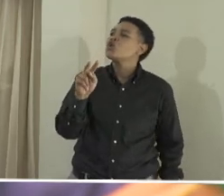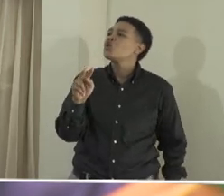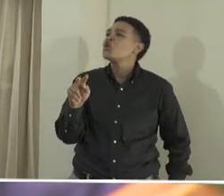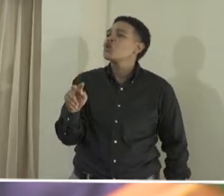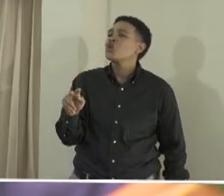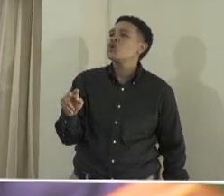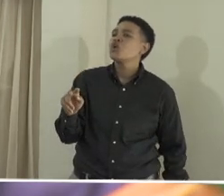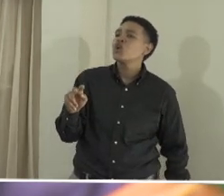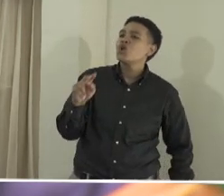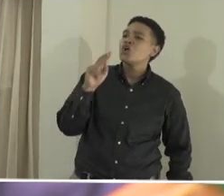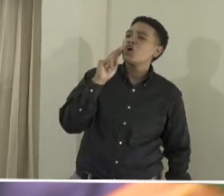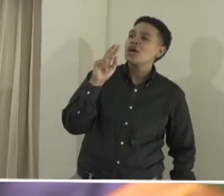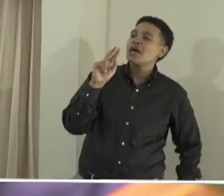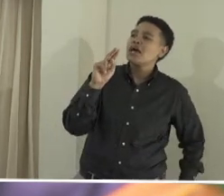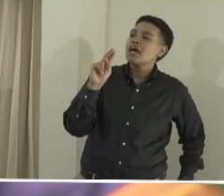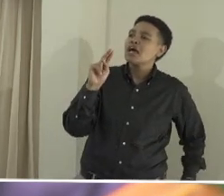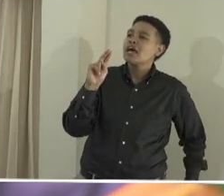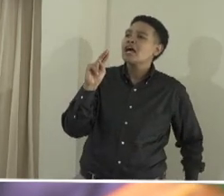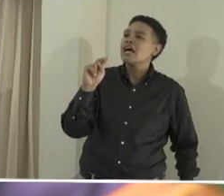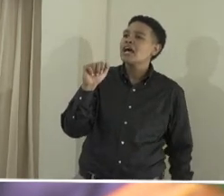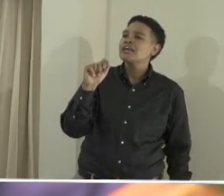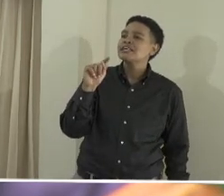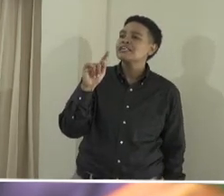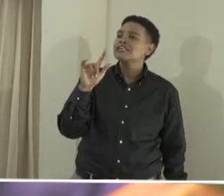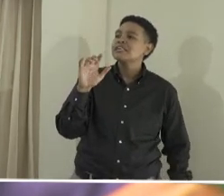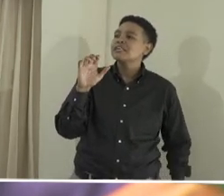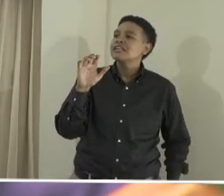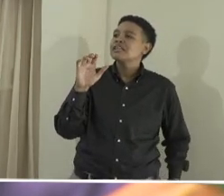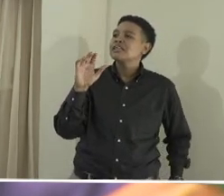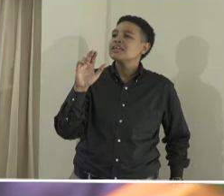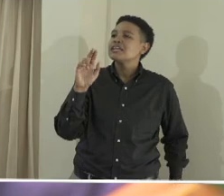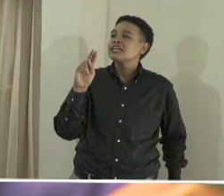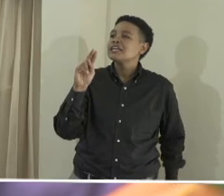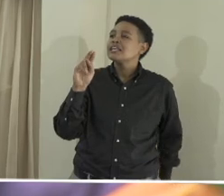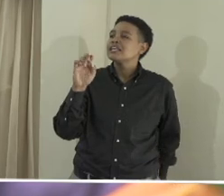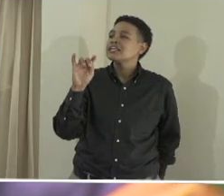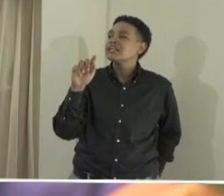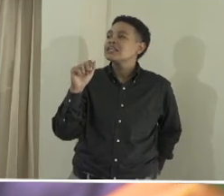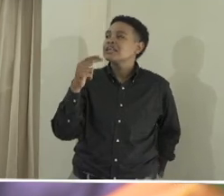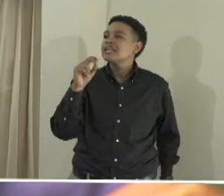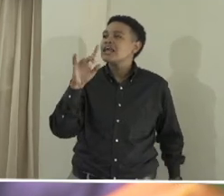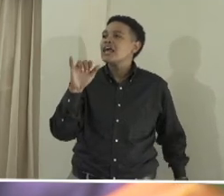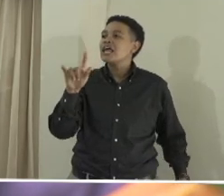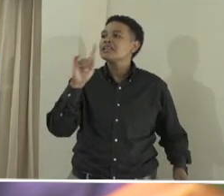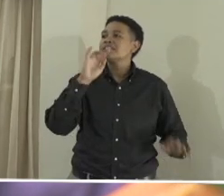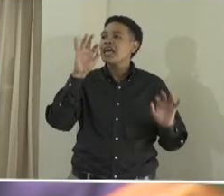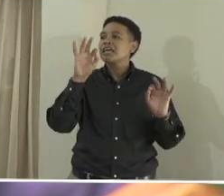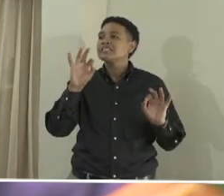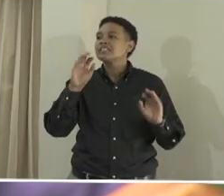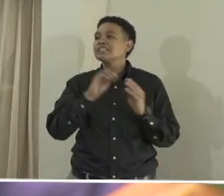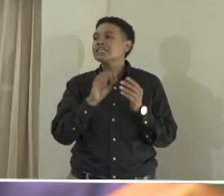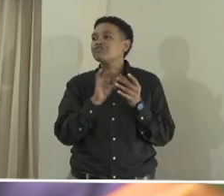Headley. No? Yes. His Excellency's remarks.